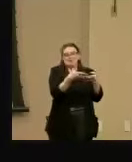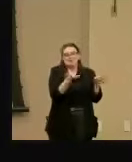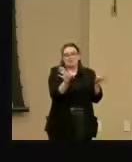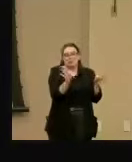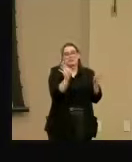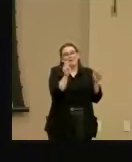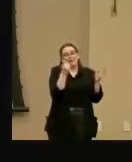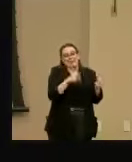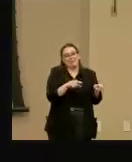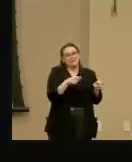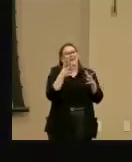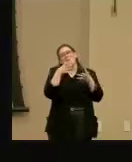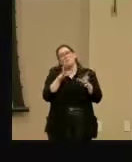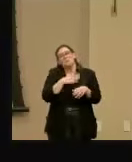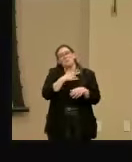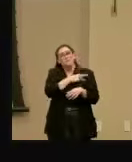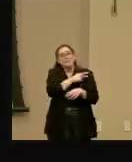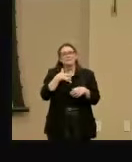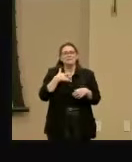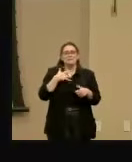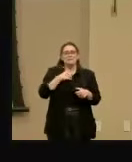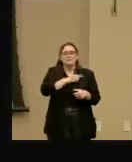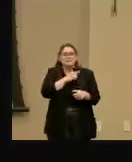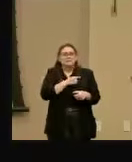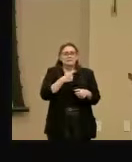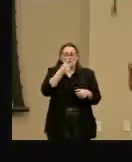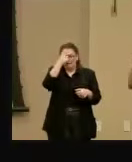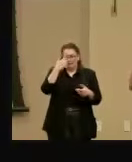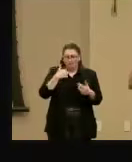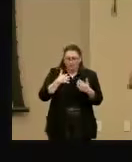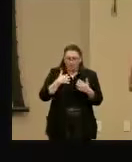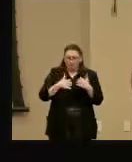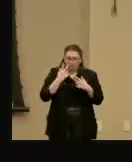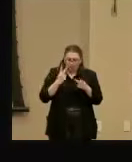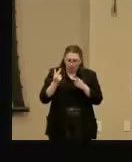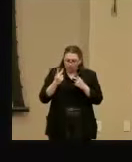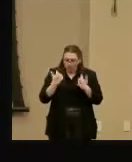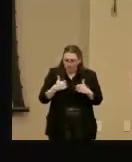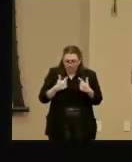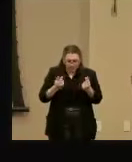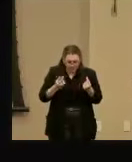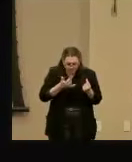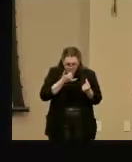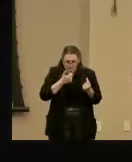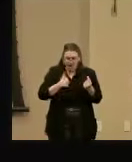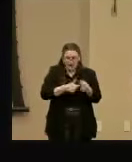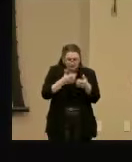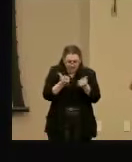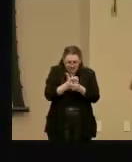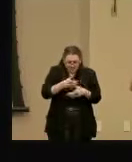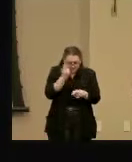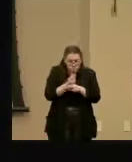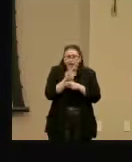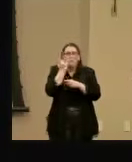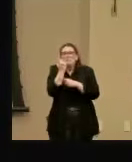to feel horribly guilty or thinking, in retrospect, oh my gosh, what did I do wrong? We did everything right.